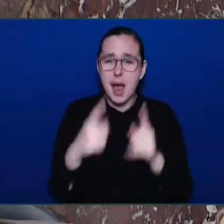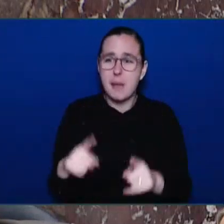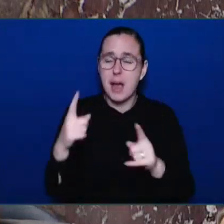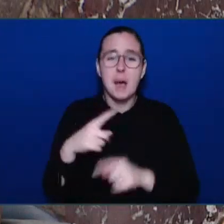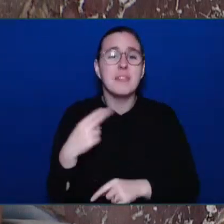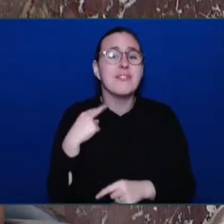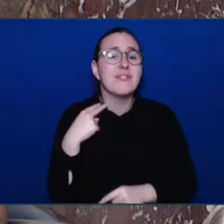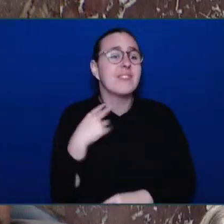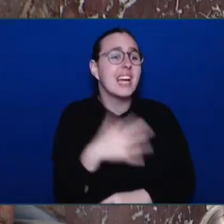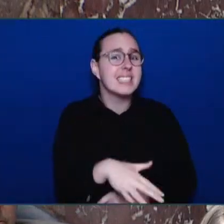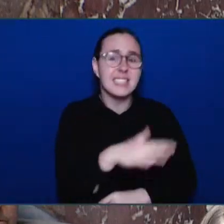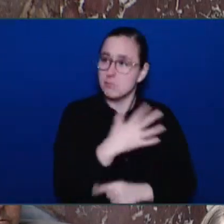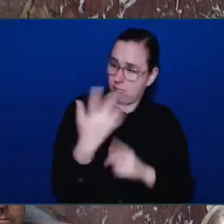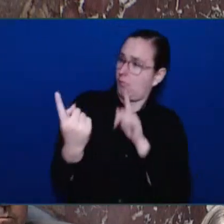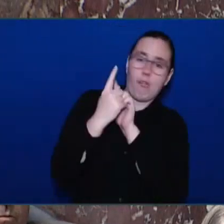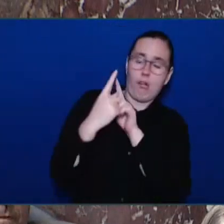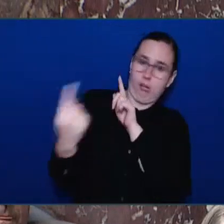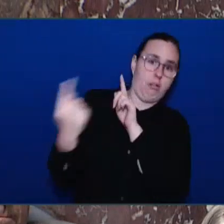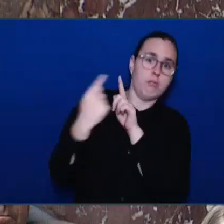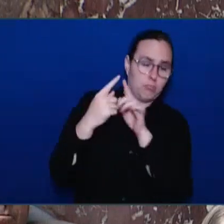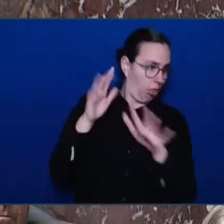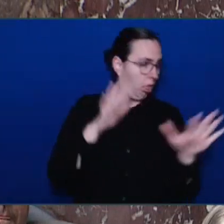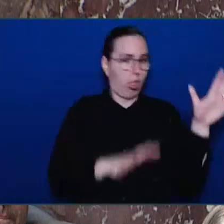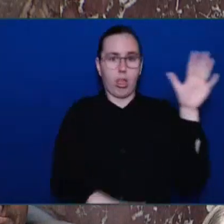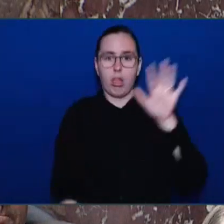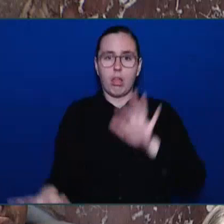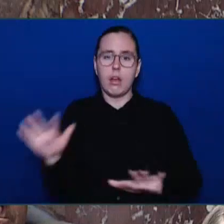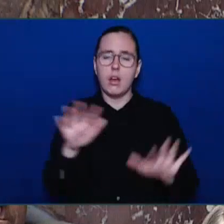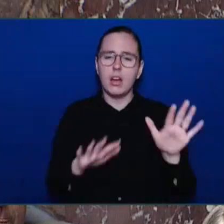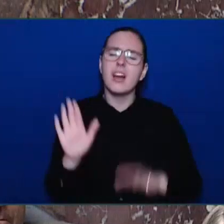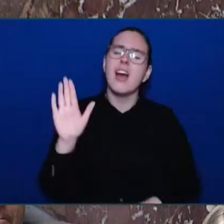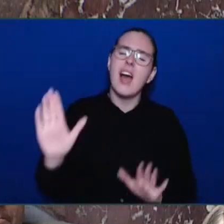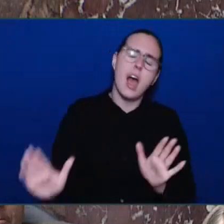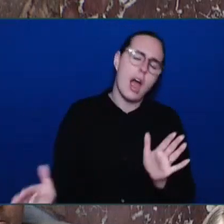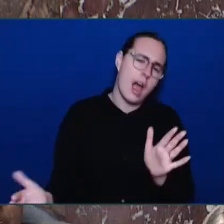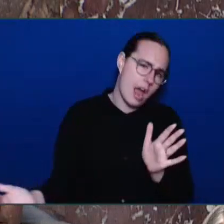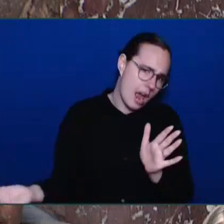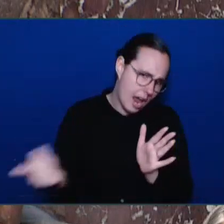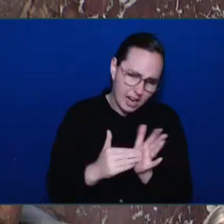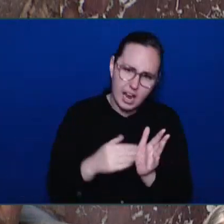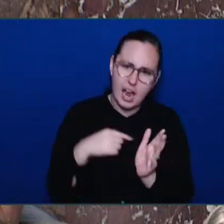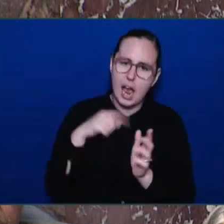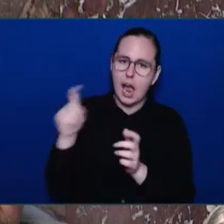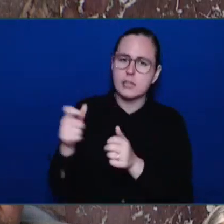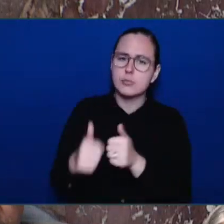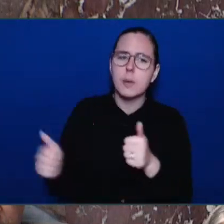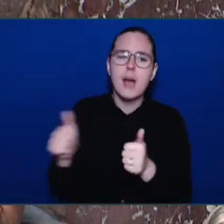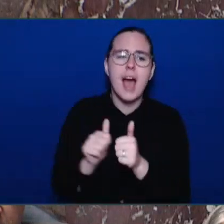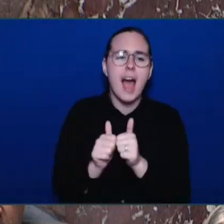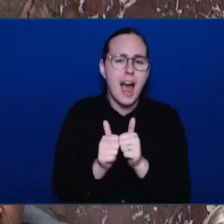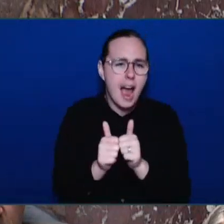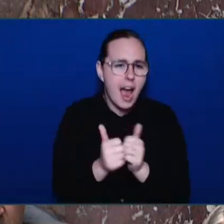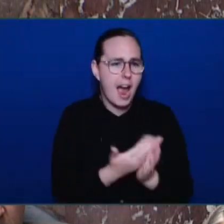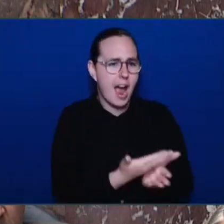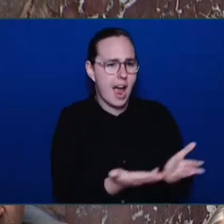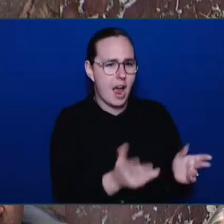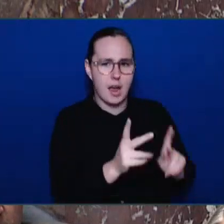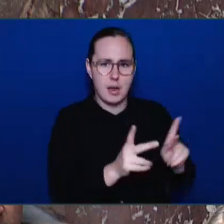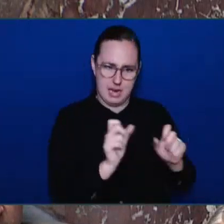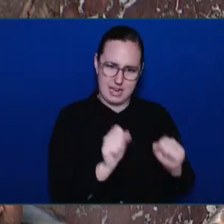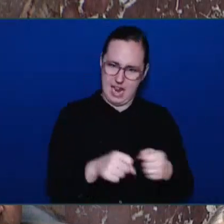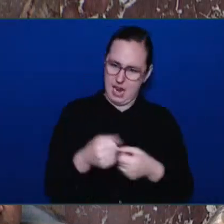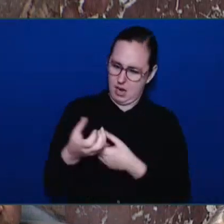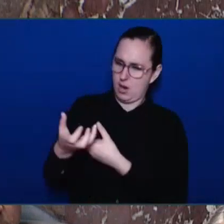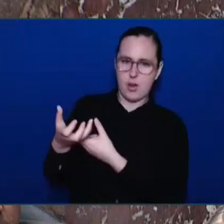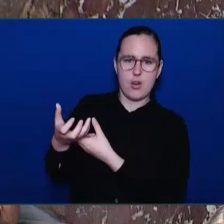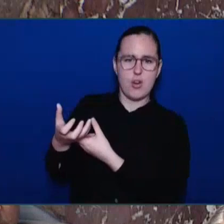So my question to the Premier is, how on earth can the public have any faith that this soft on crime Premier will ever